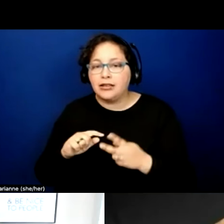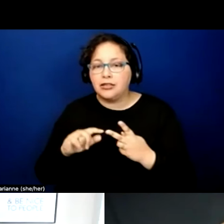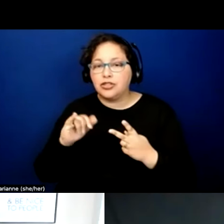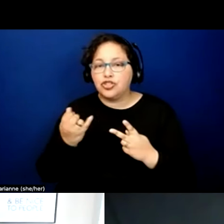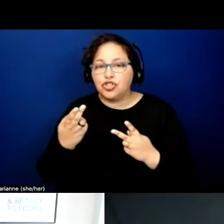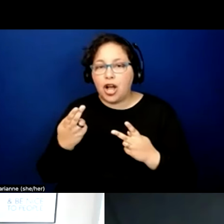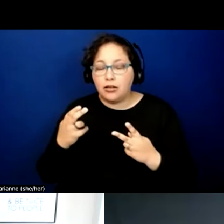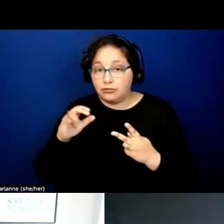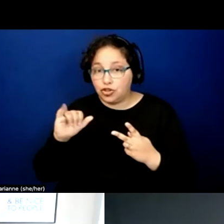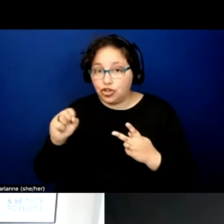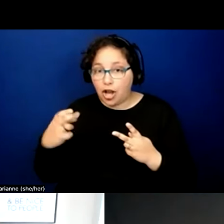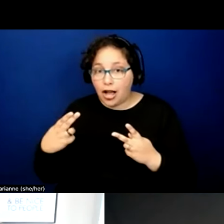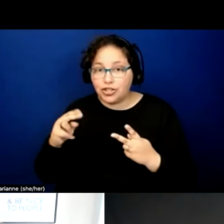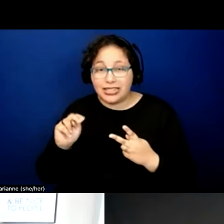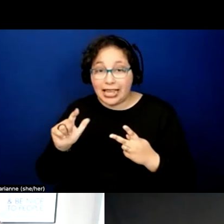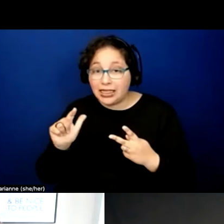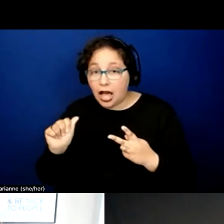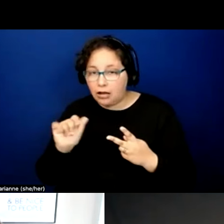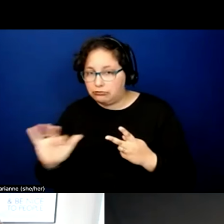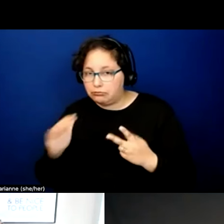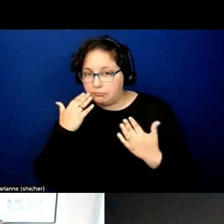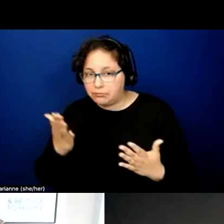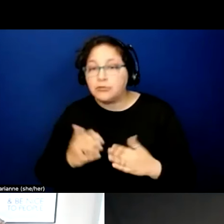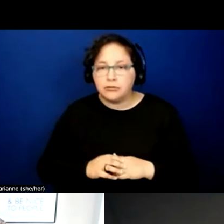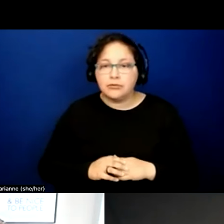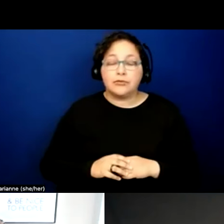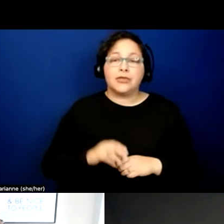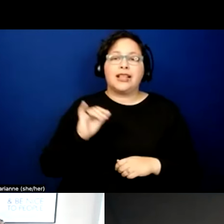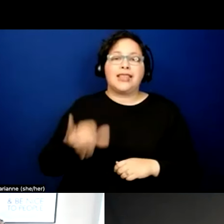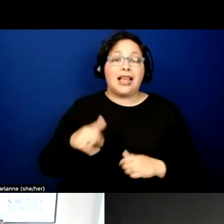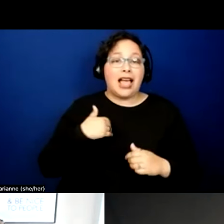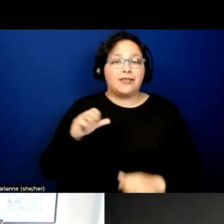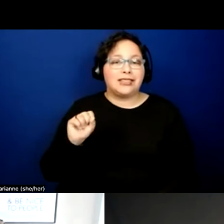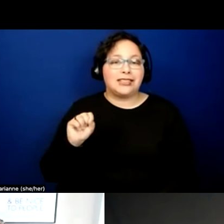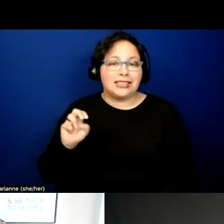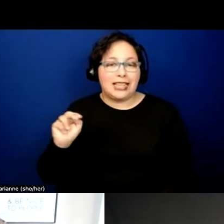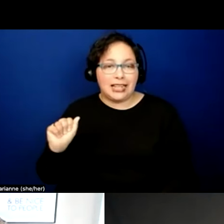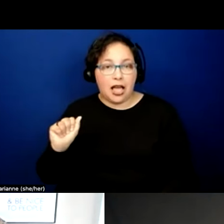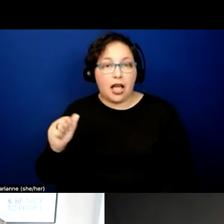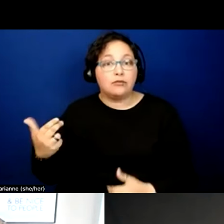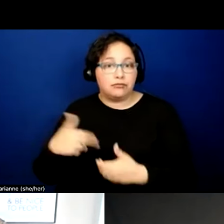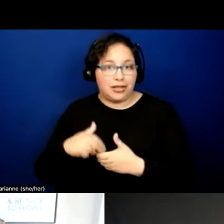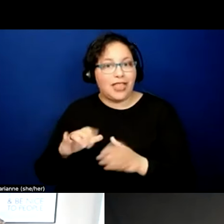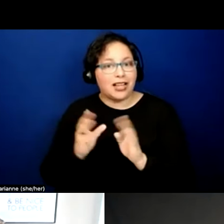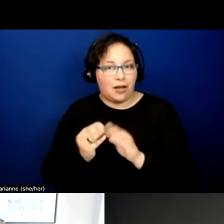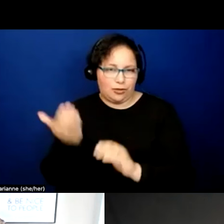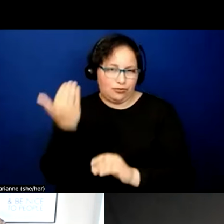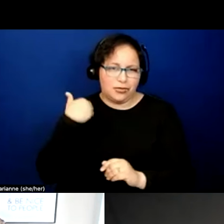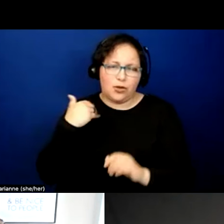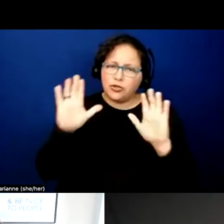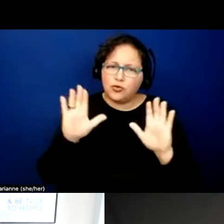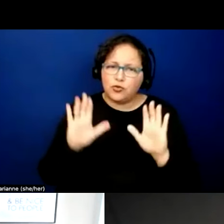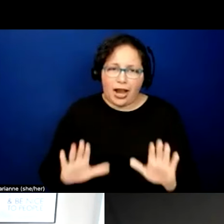incredibly influential to the p5.js community. Having Sina attend the p5.js contributors conference was also a